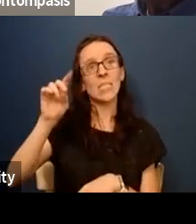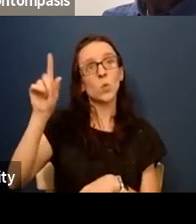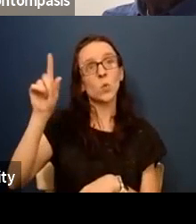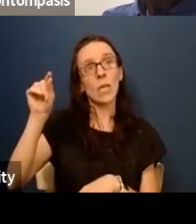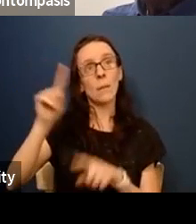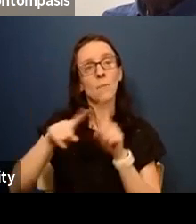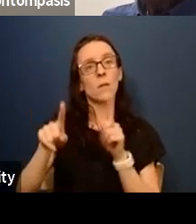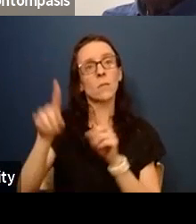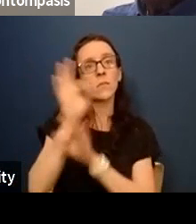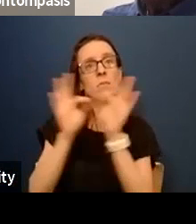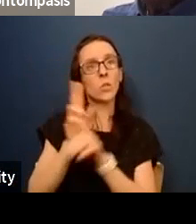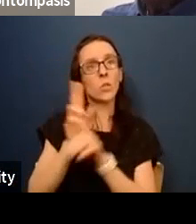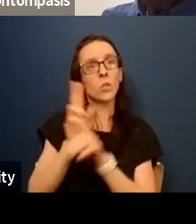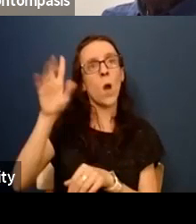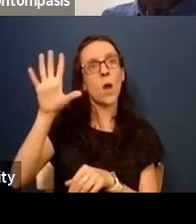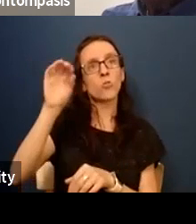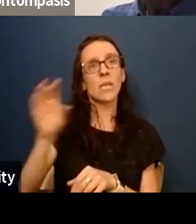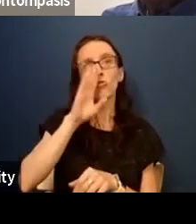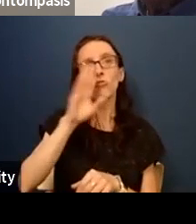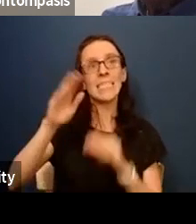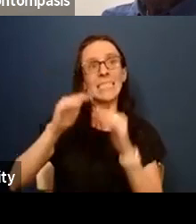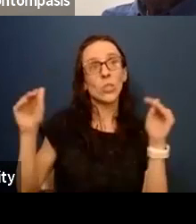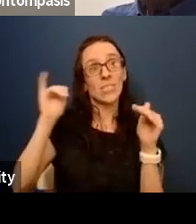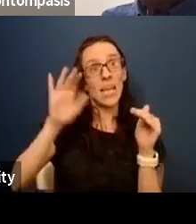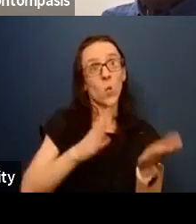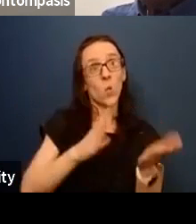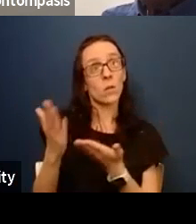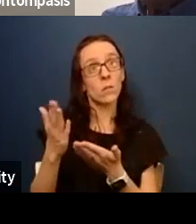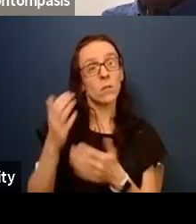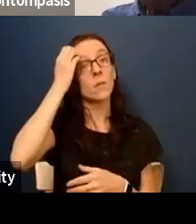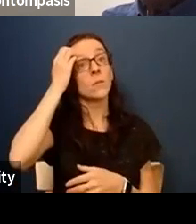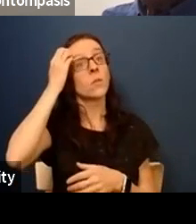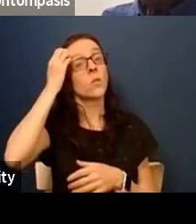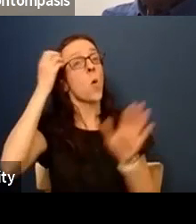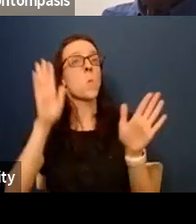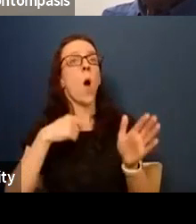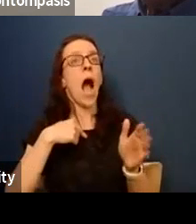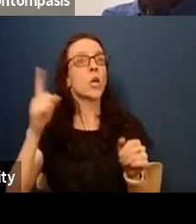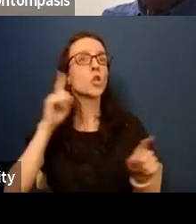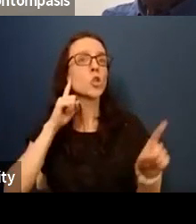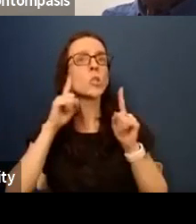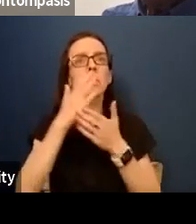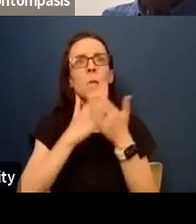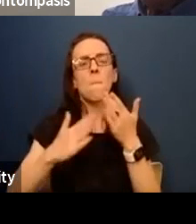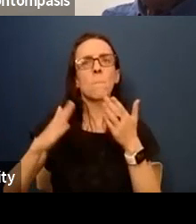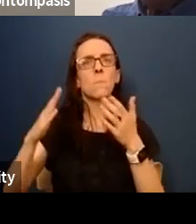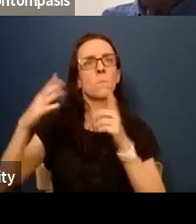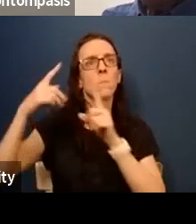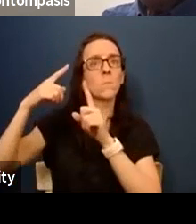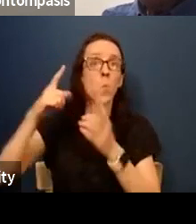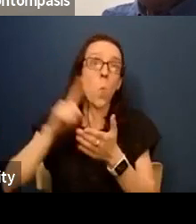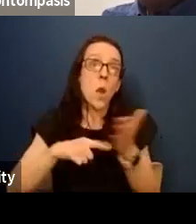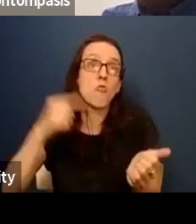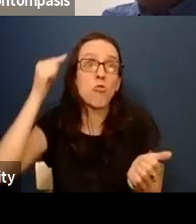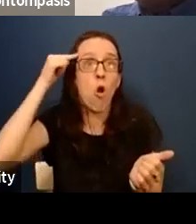100% straight tier? Is that what you're putting on the table? What I'm saying is I heard some good commentaries. What I thought I heard